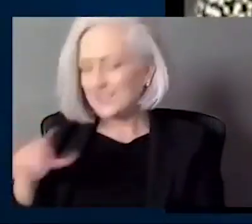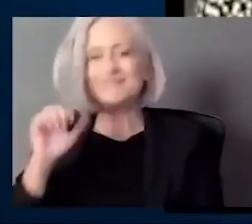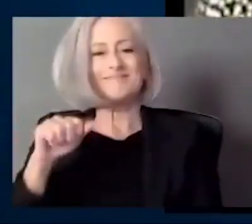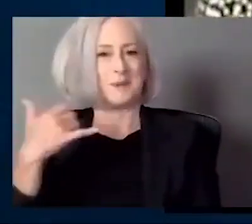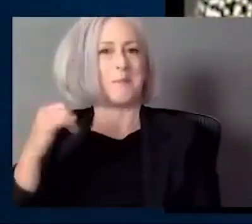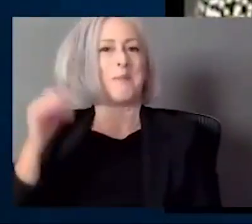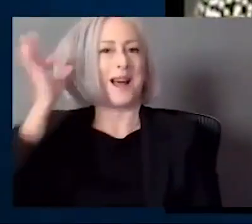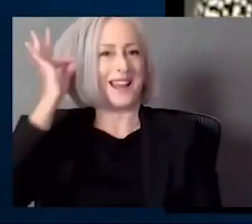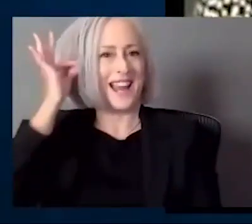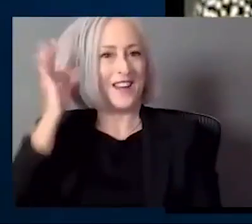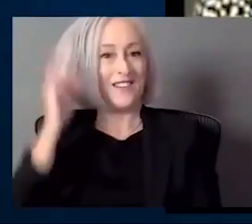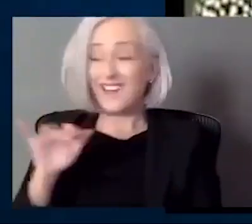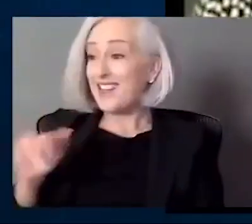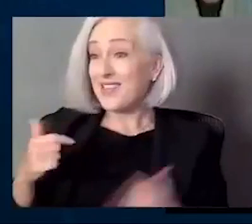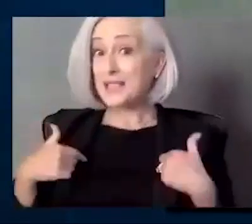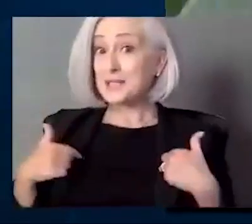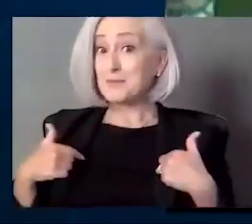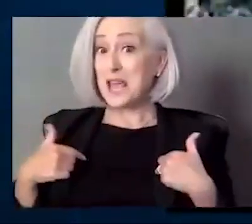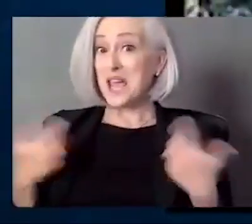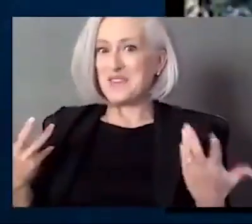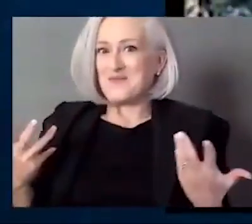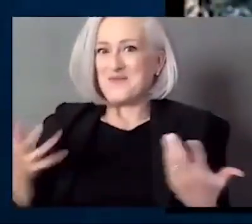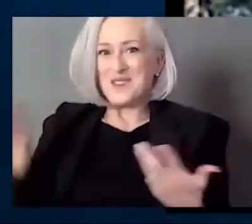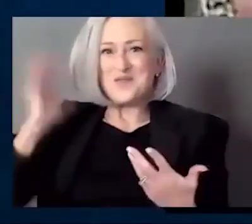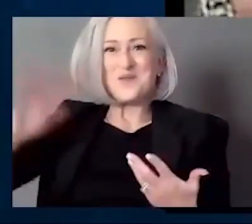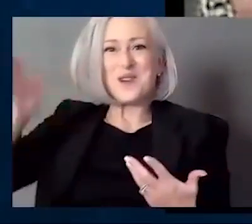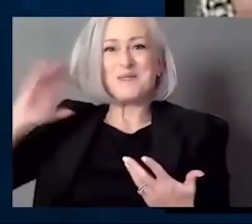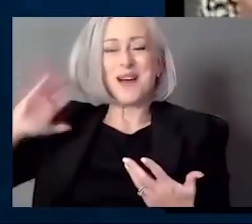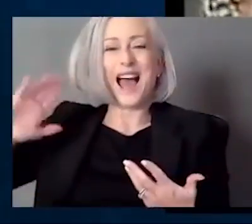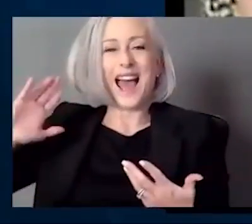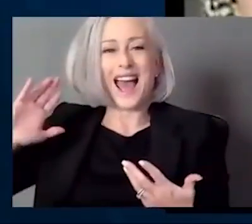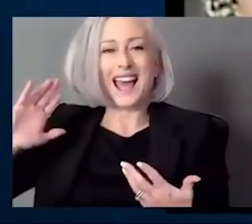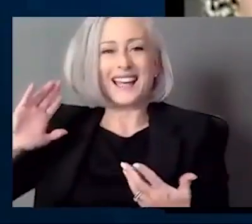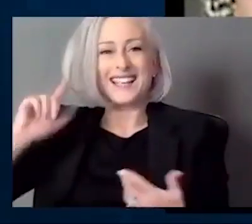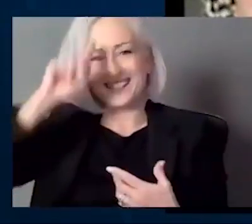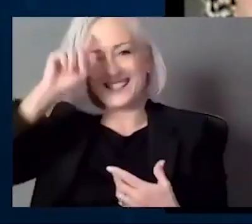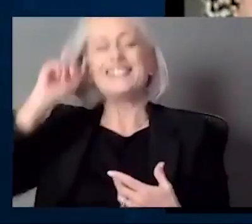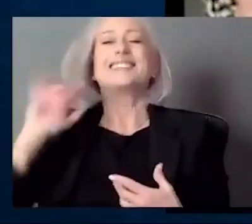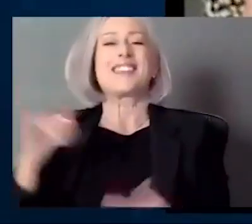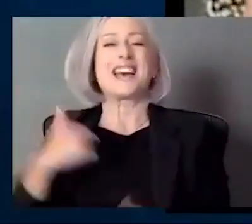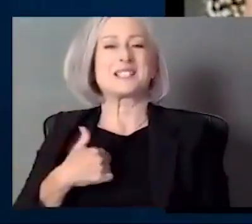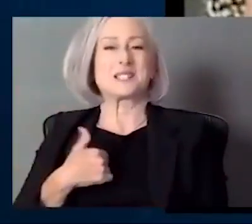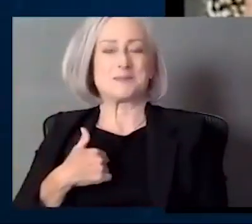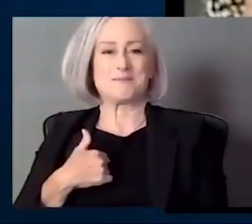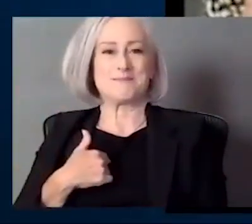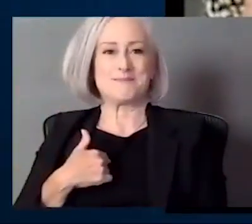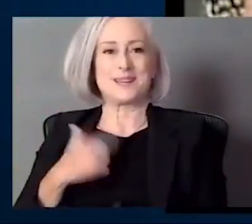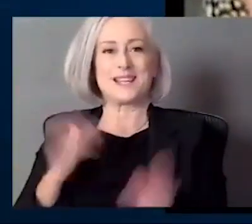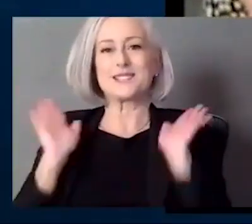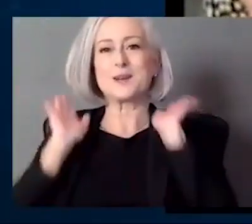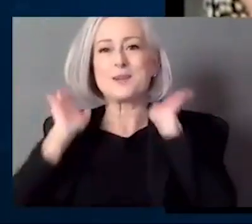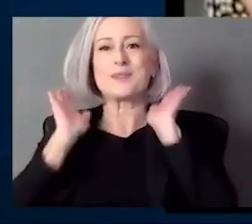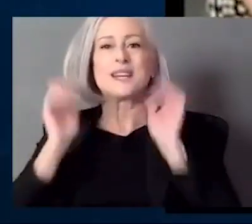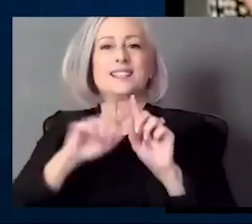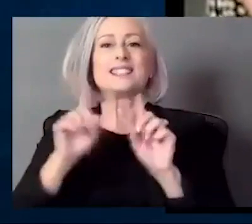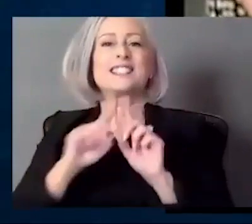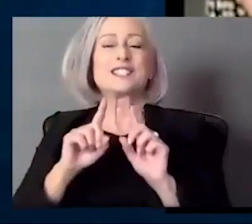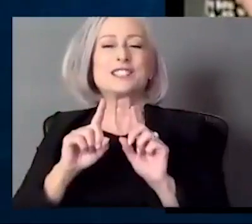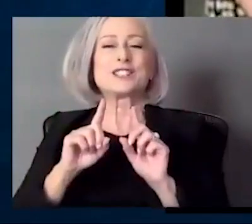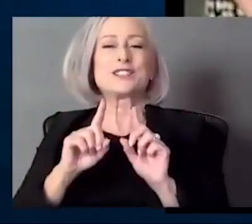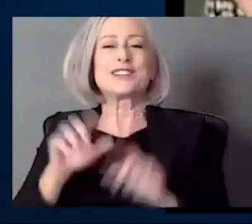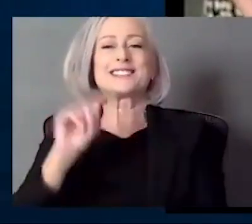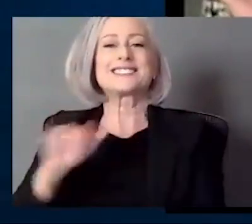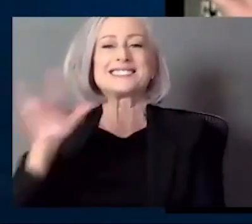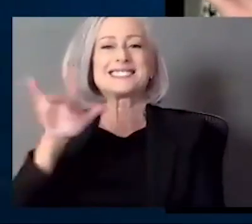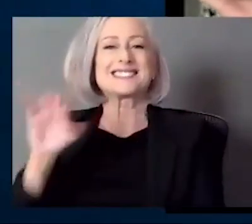Vegas. there? That is me. that is me. The many hairstyles and colors of the typical news anchor.